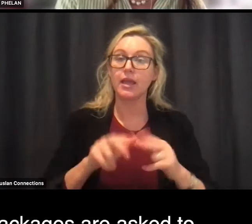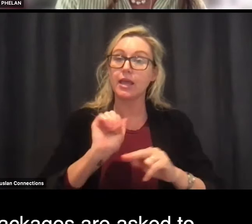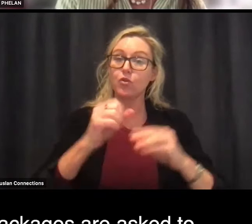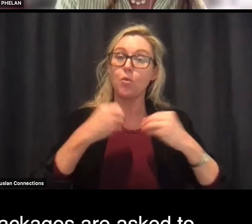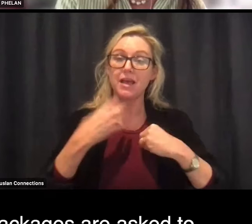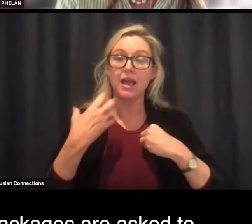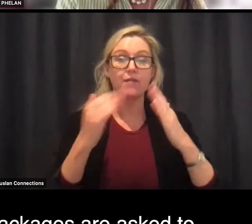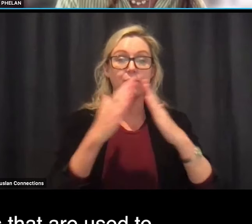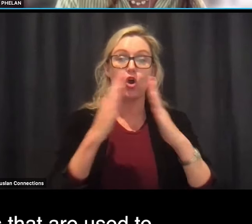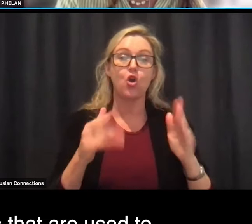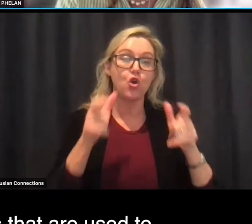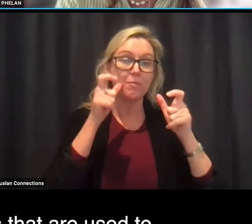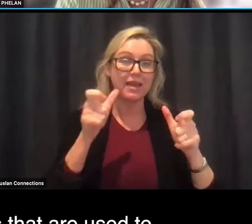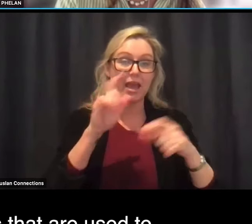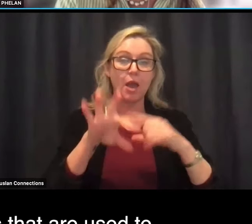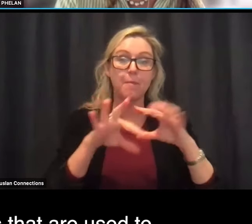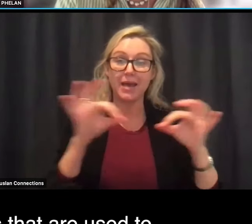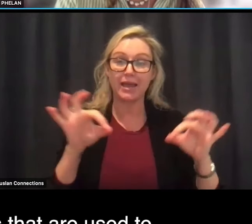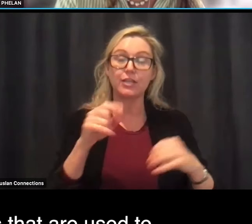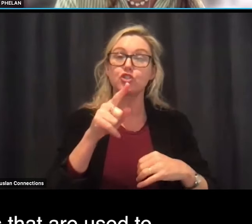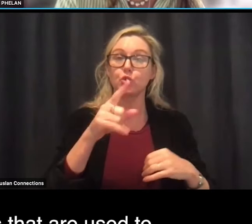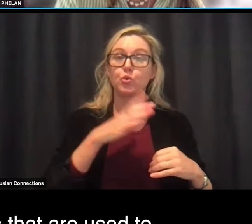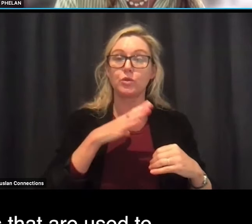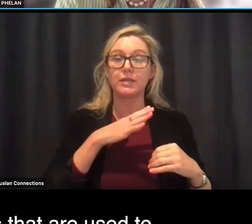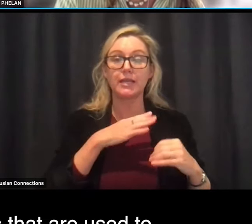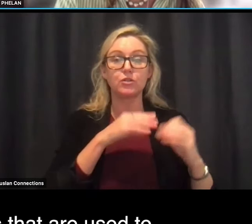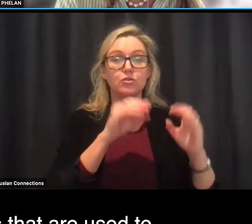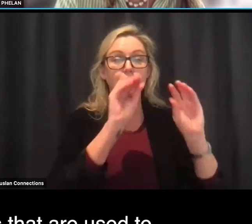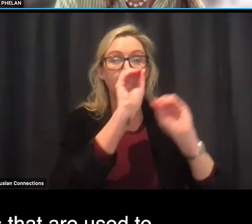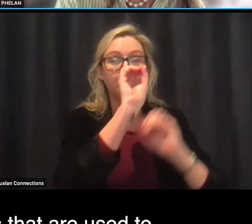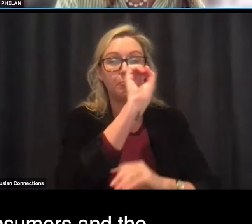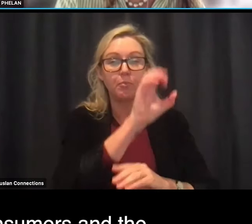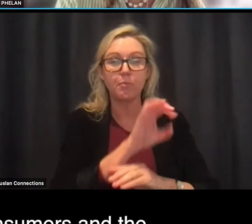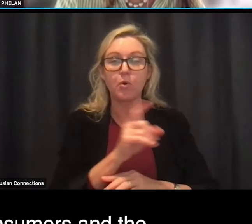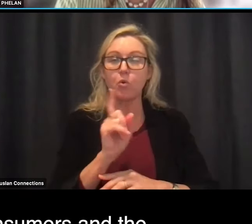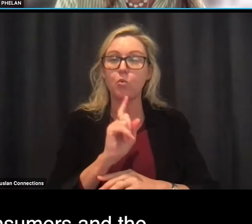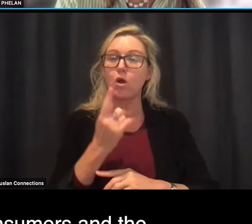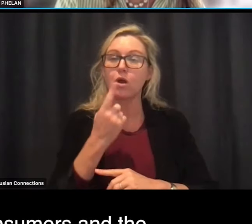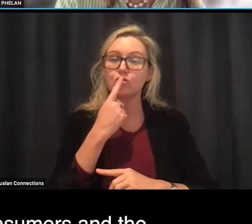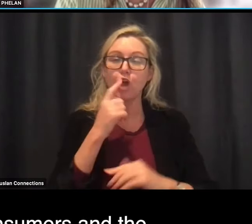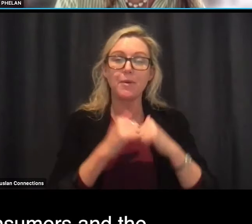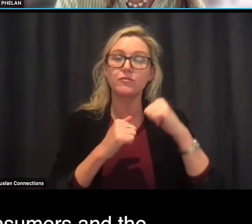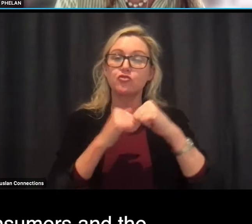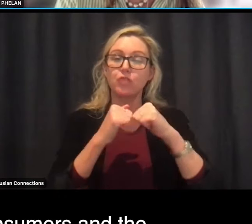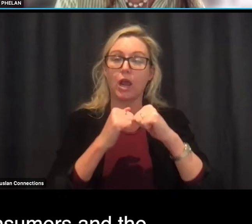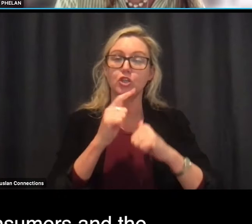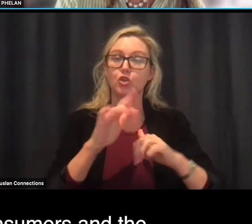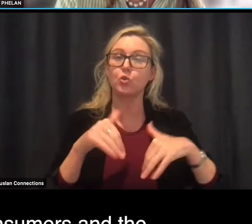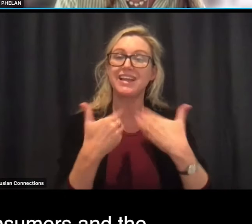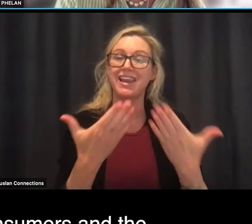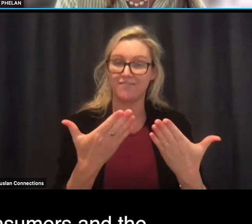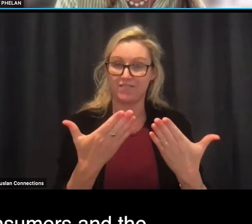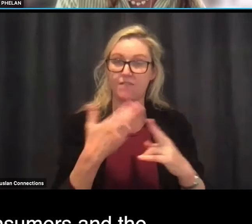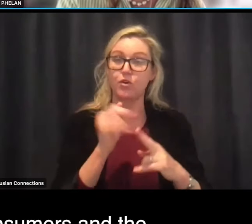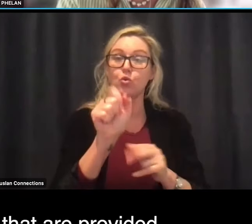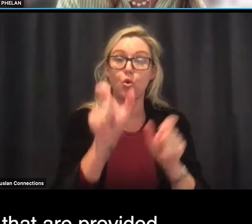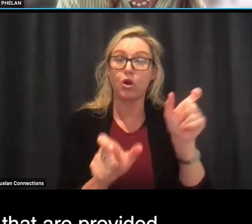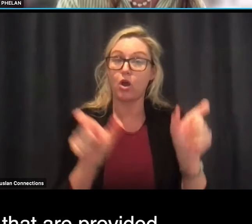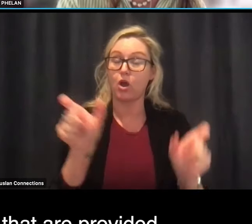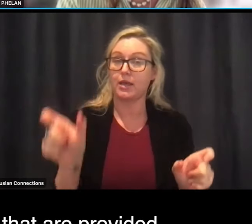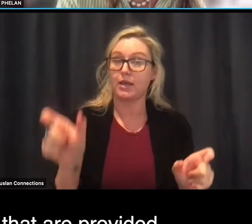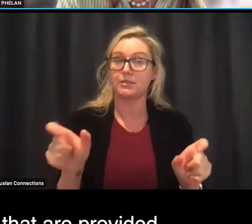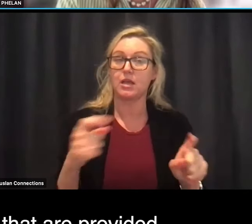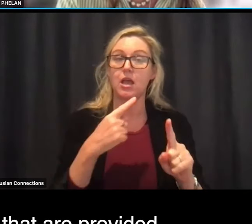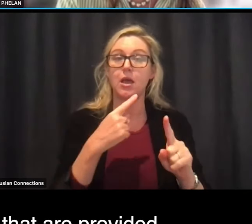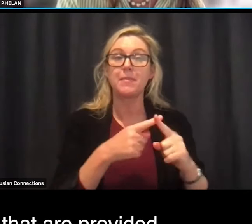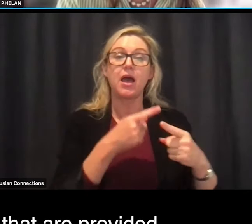care packages are asked to identify the type of structures that are used to deliver these services to consumers and the percentage